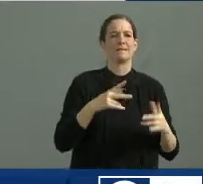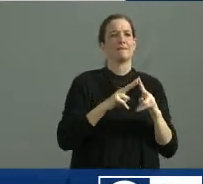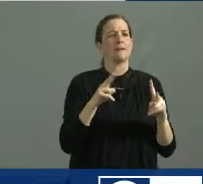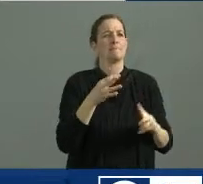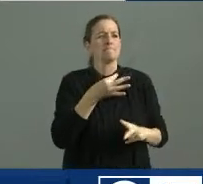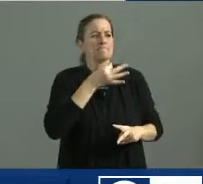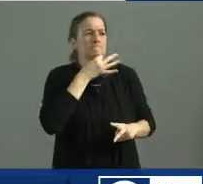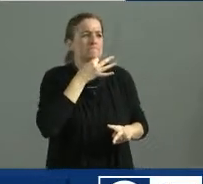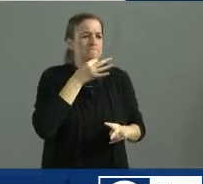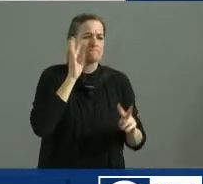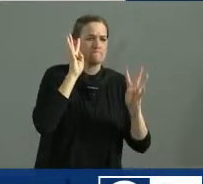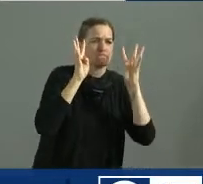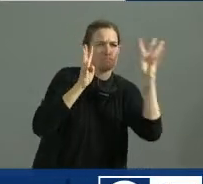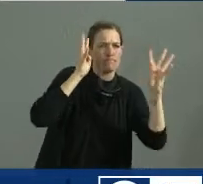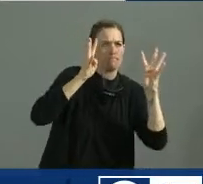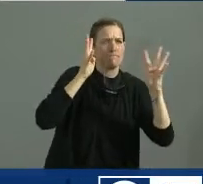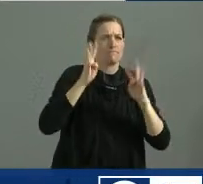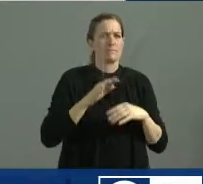very